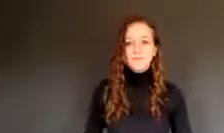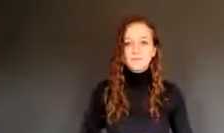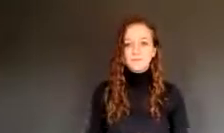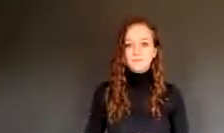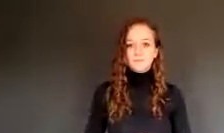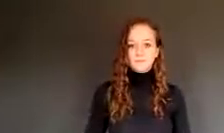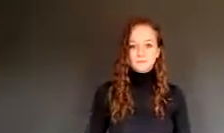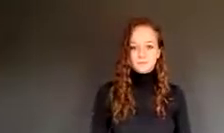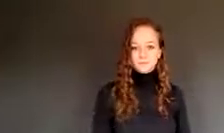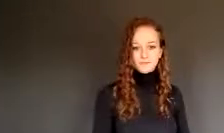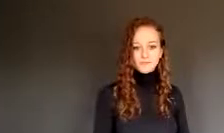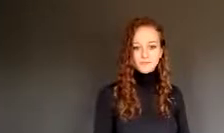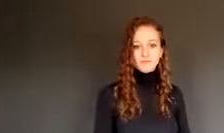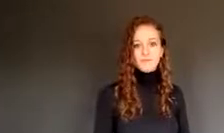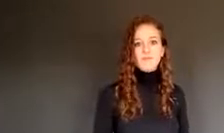as well as through time.